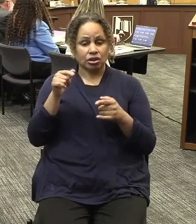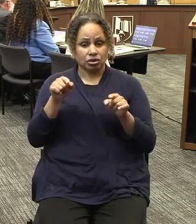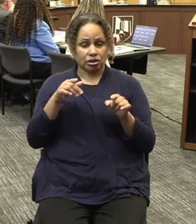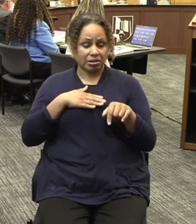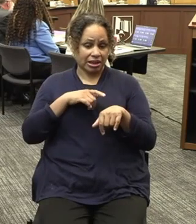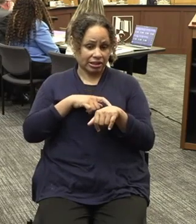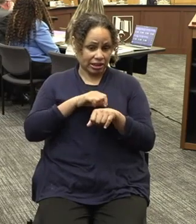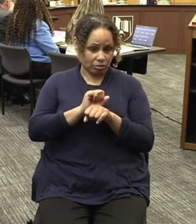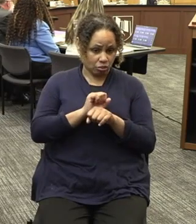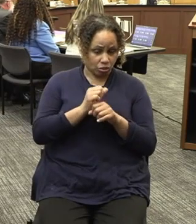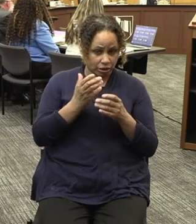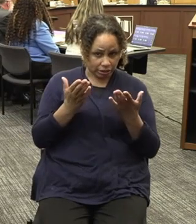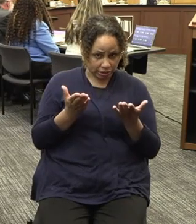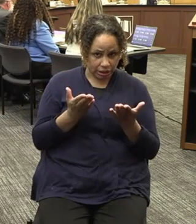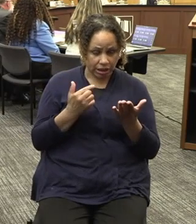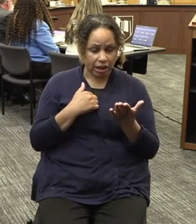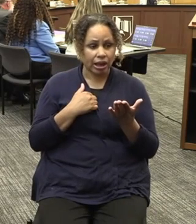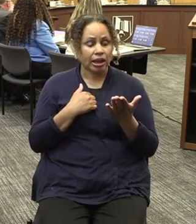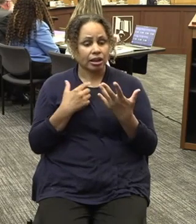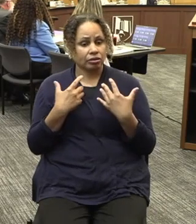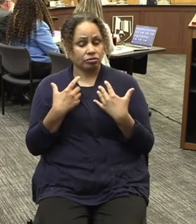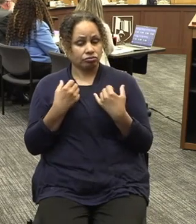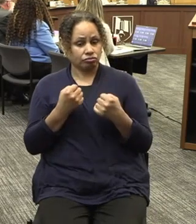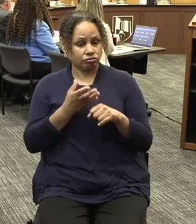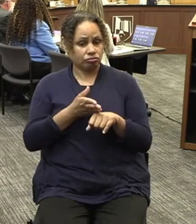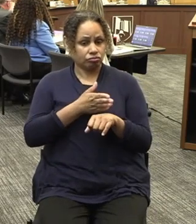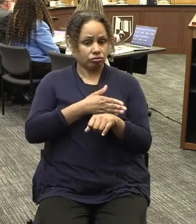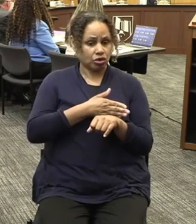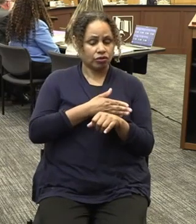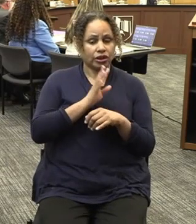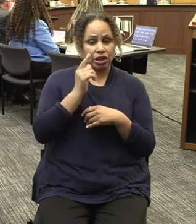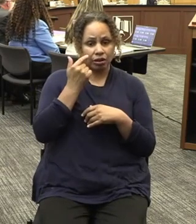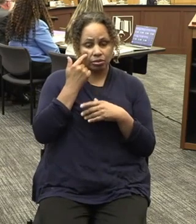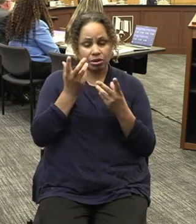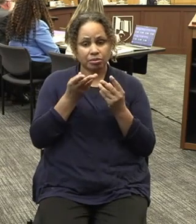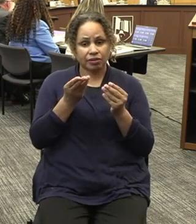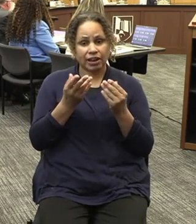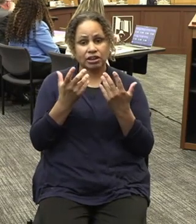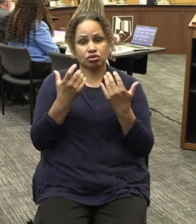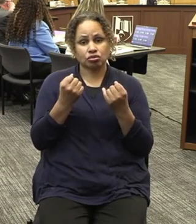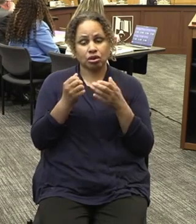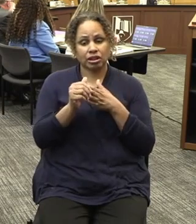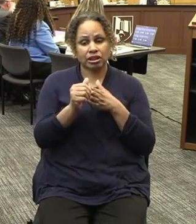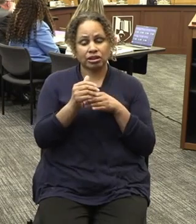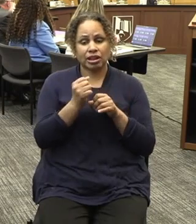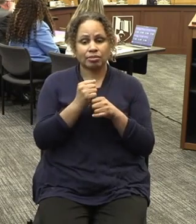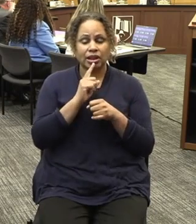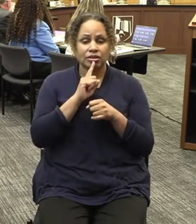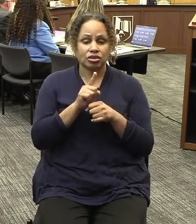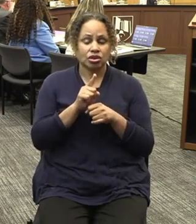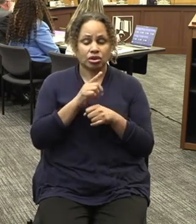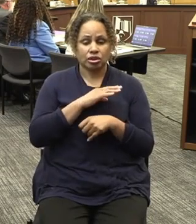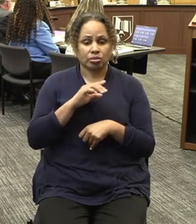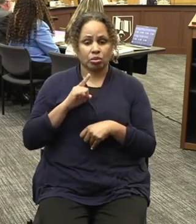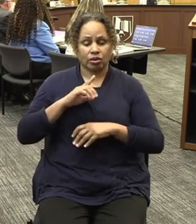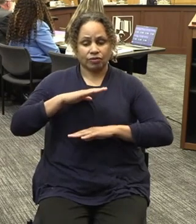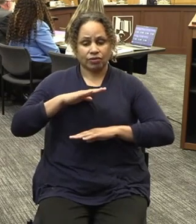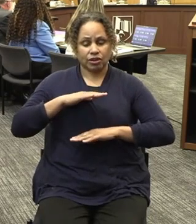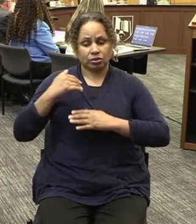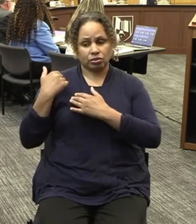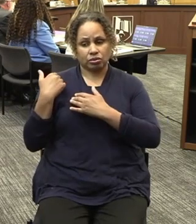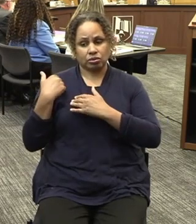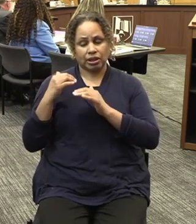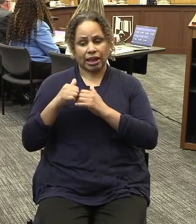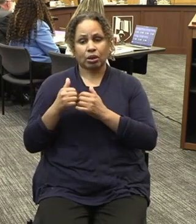committed to strengthening governance, establishing sound policy, providing strong leadership, and ensuring that the board fulfills its responsibility to provide oversight